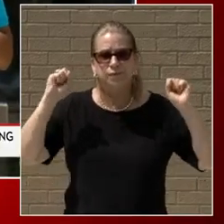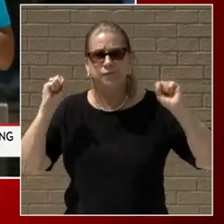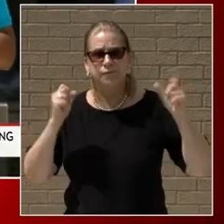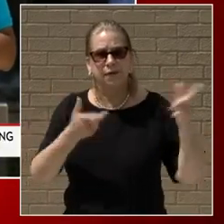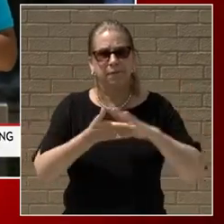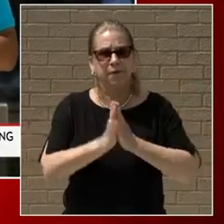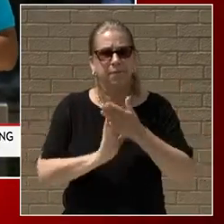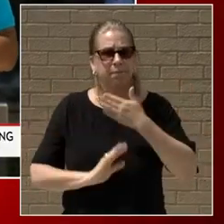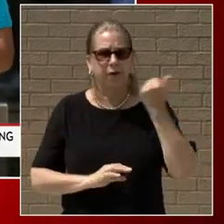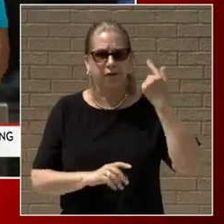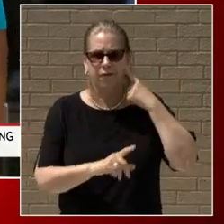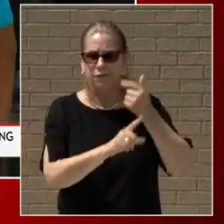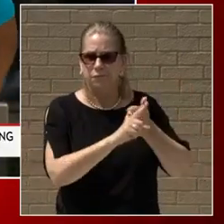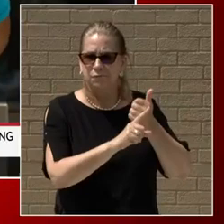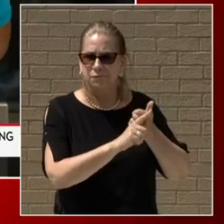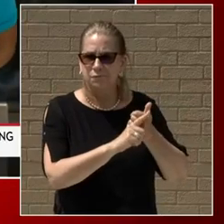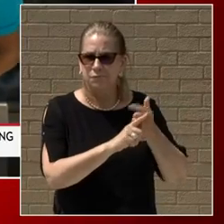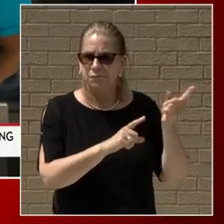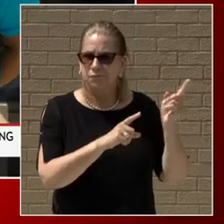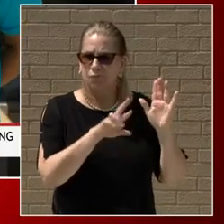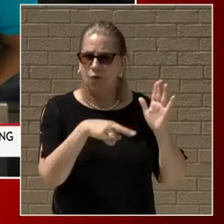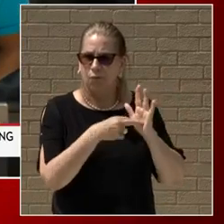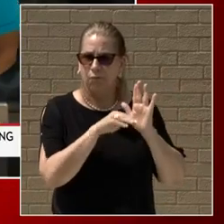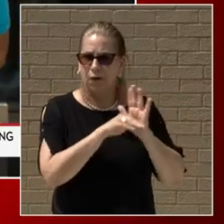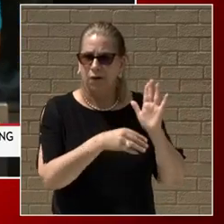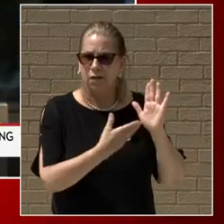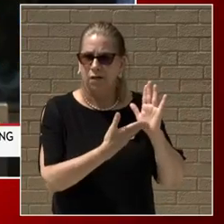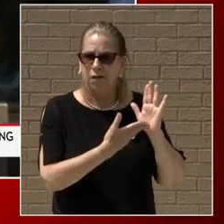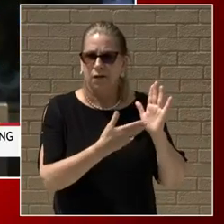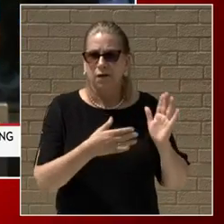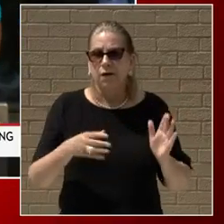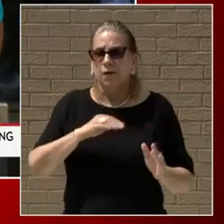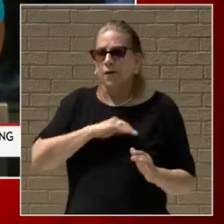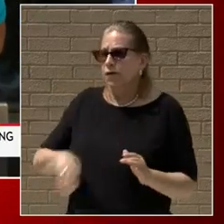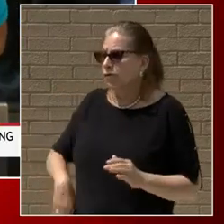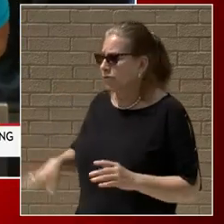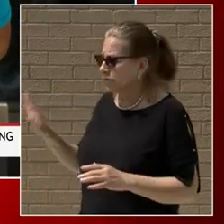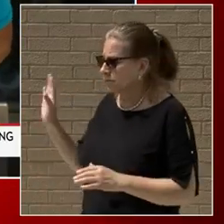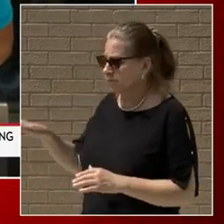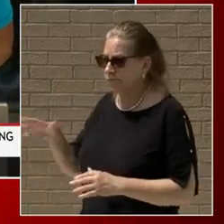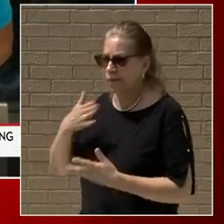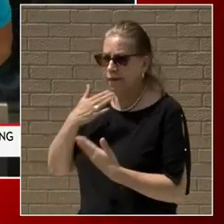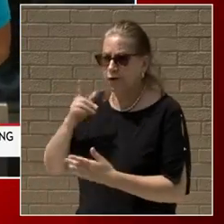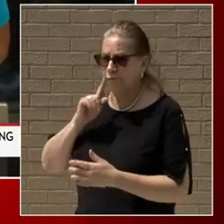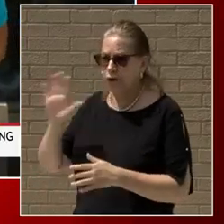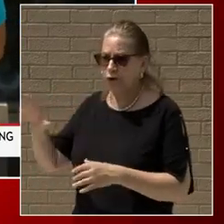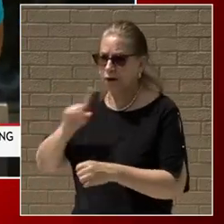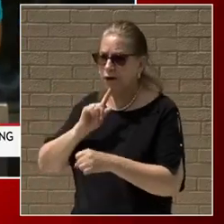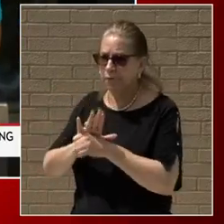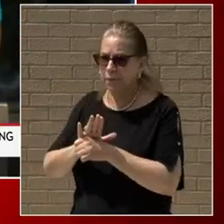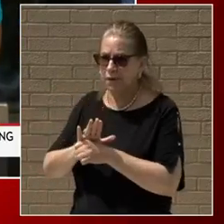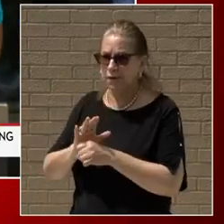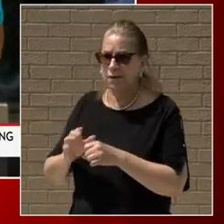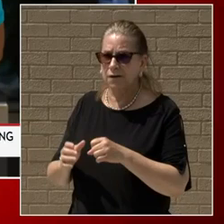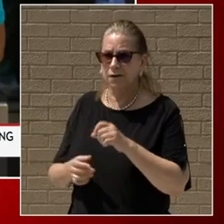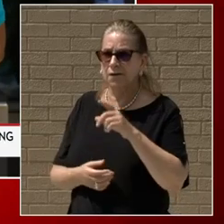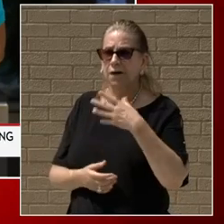themselves. Mayor Bowser, thank you for your continued commitment to preserving and allowing DGS to